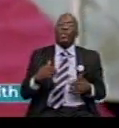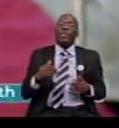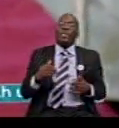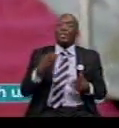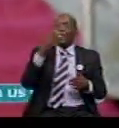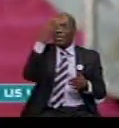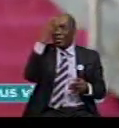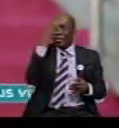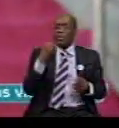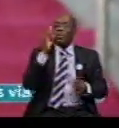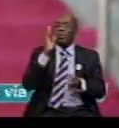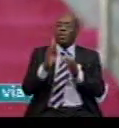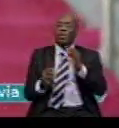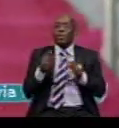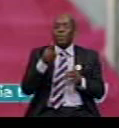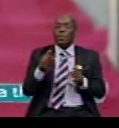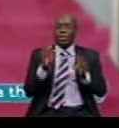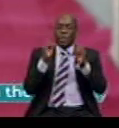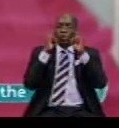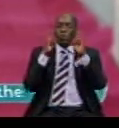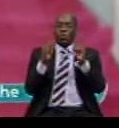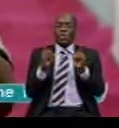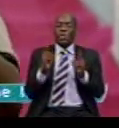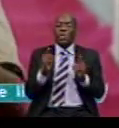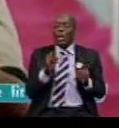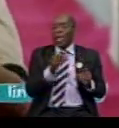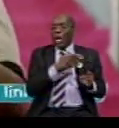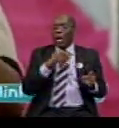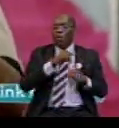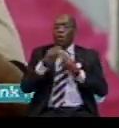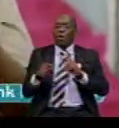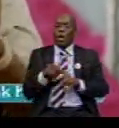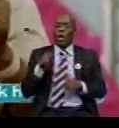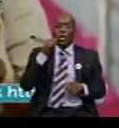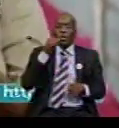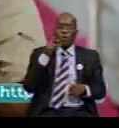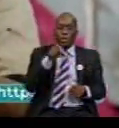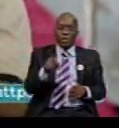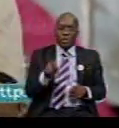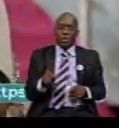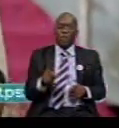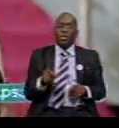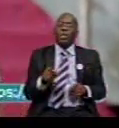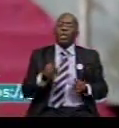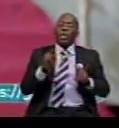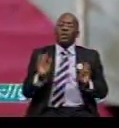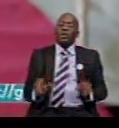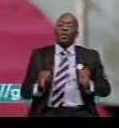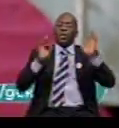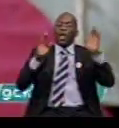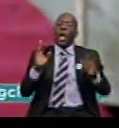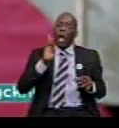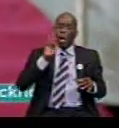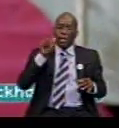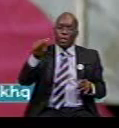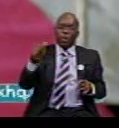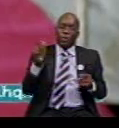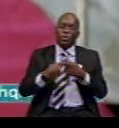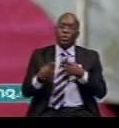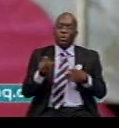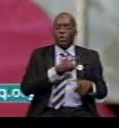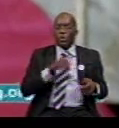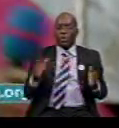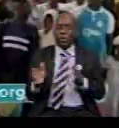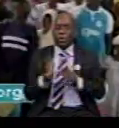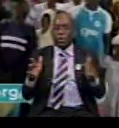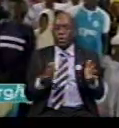olorun baba wa lana nigba ti mo faye mi fun jesu emi eru lo ninu aye mi mo sun ara mi si ubale e